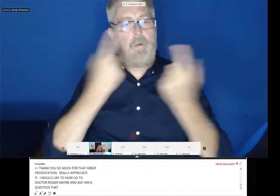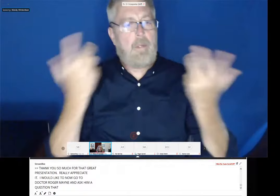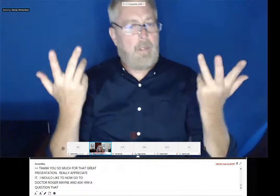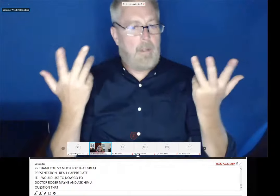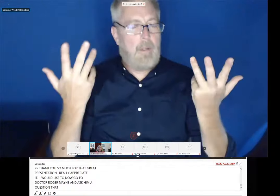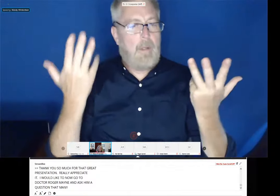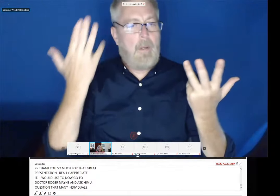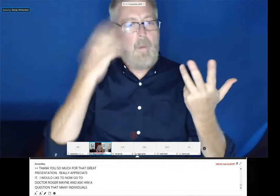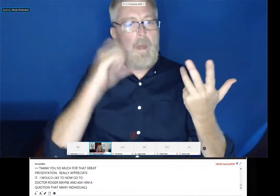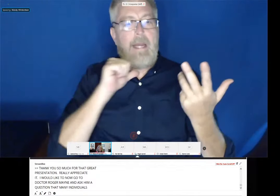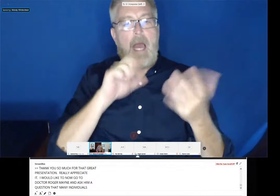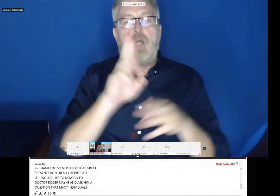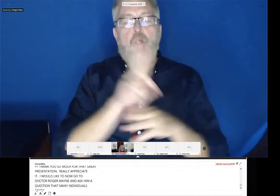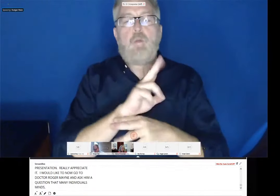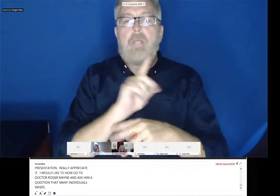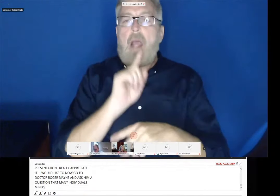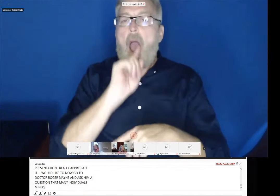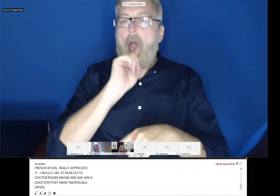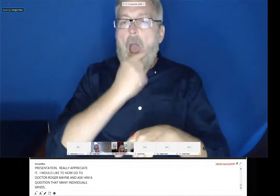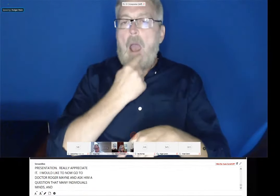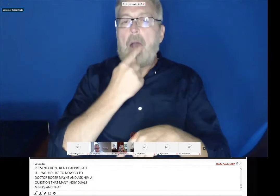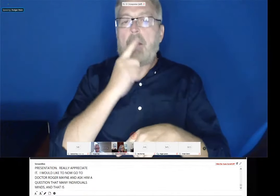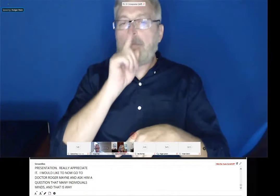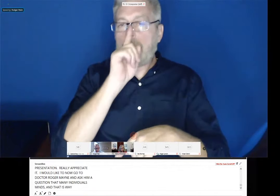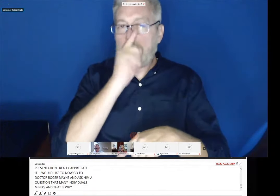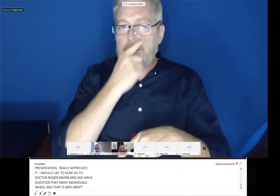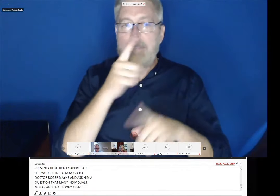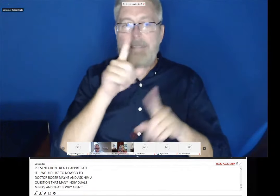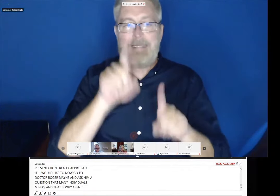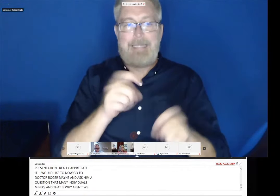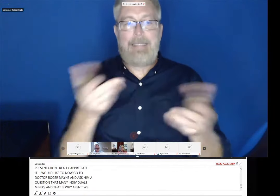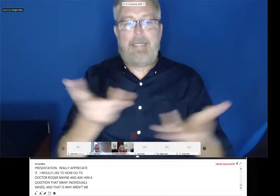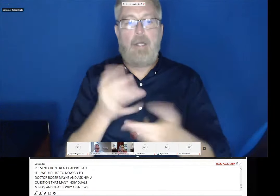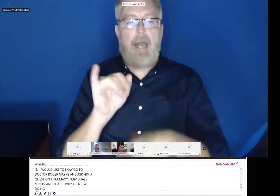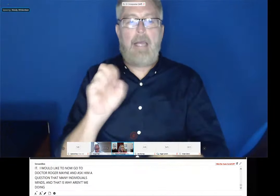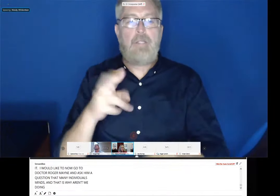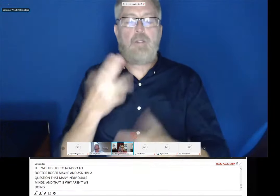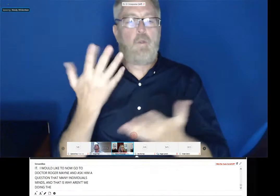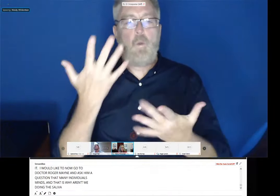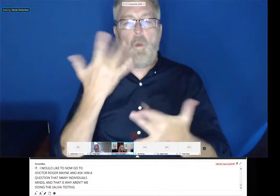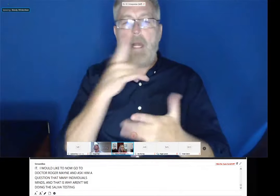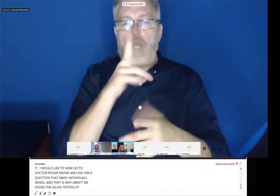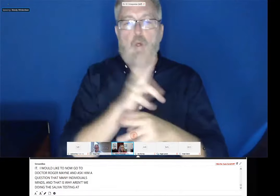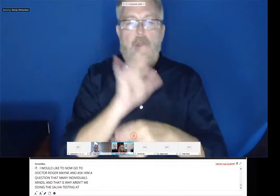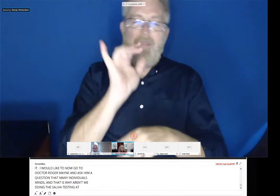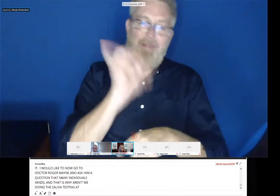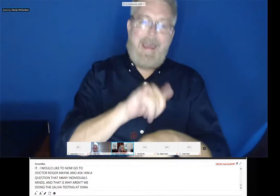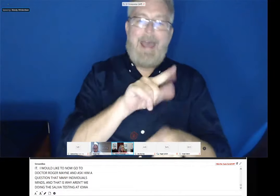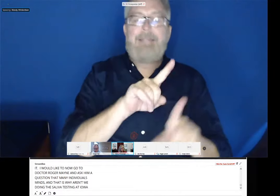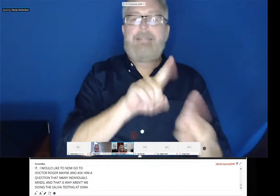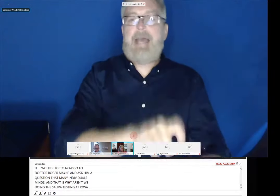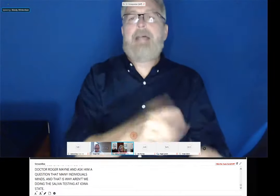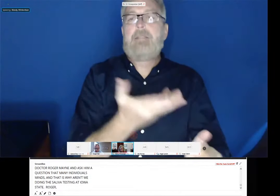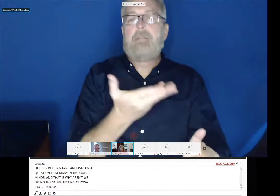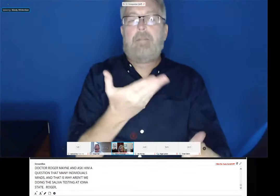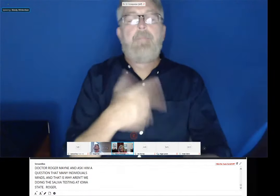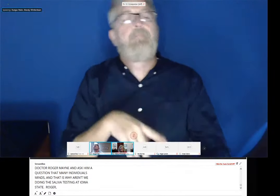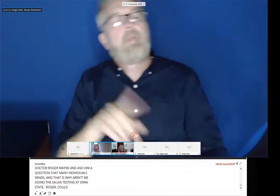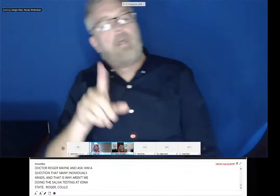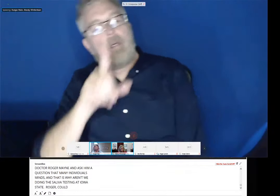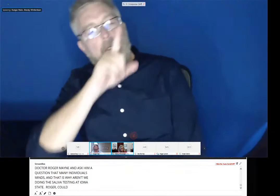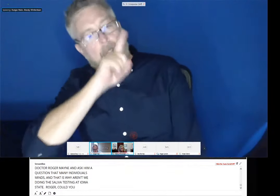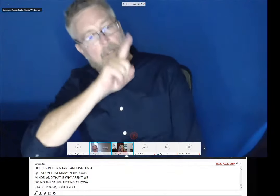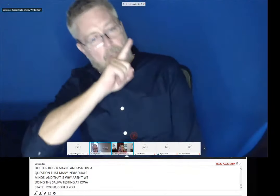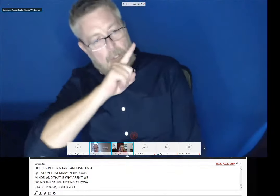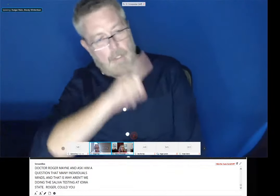we doing the saliva testing at Iowa State? Roger, could you address that question? Sure. So the